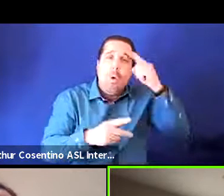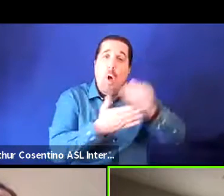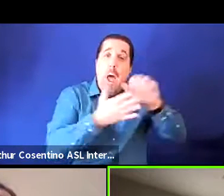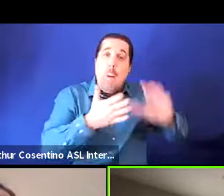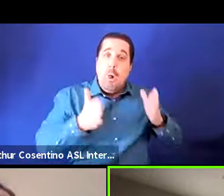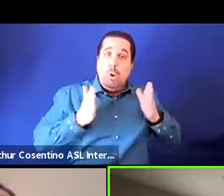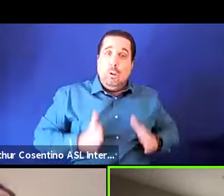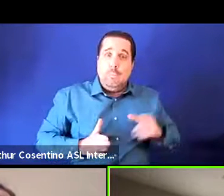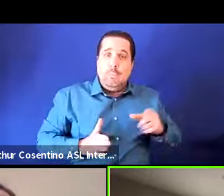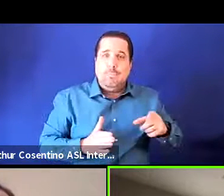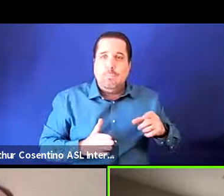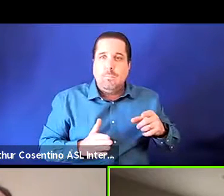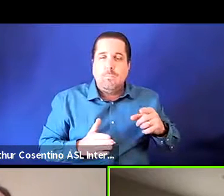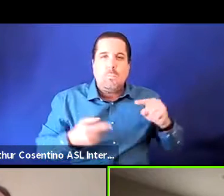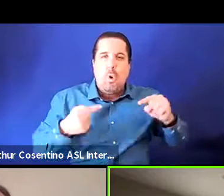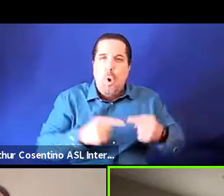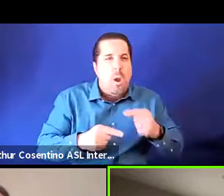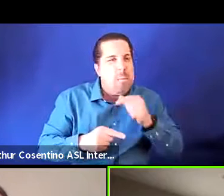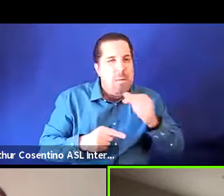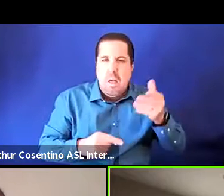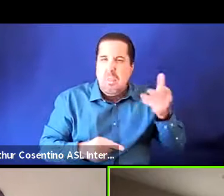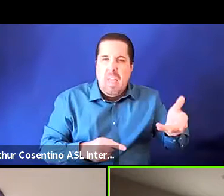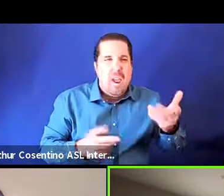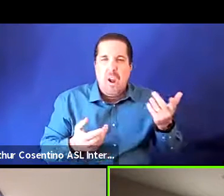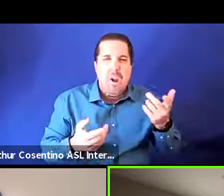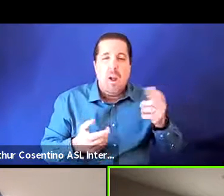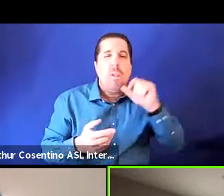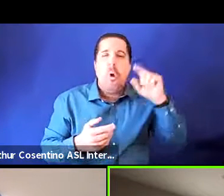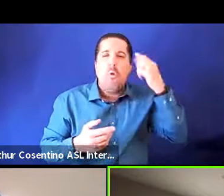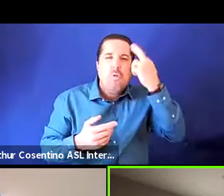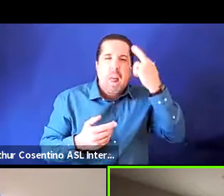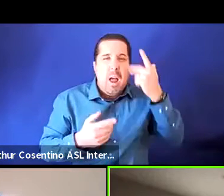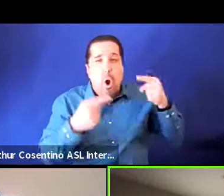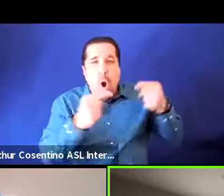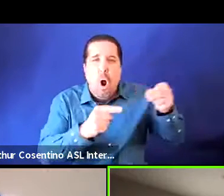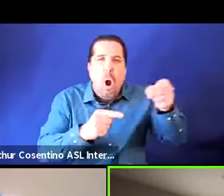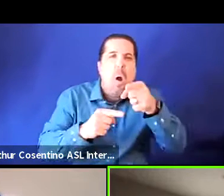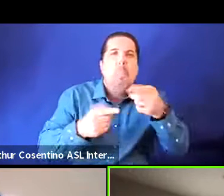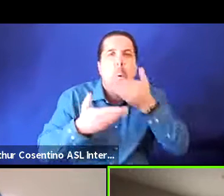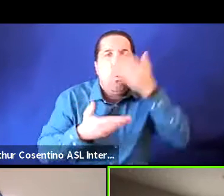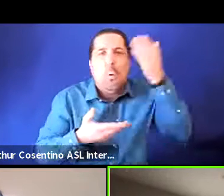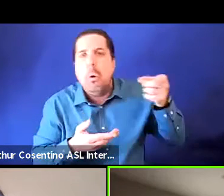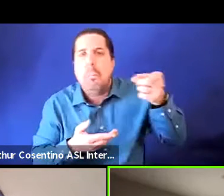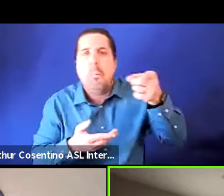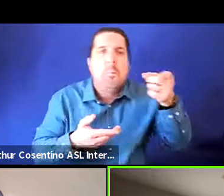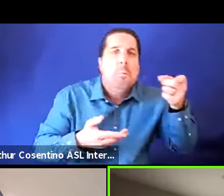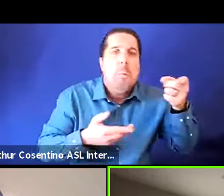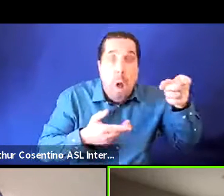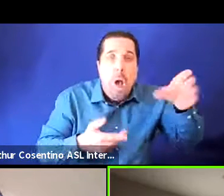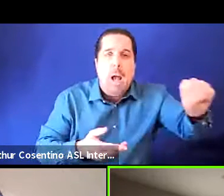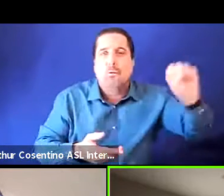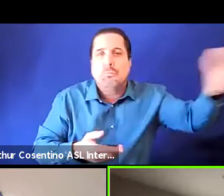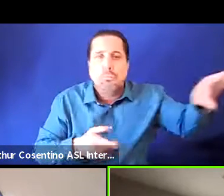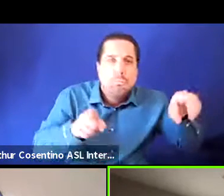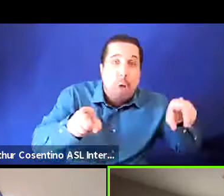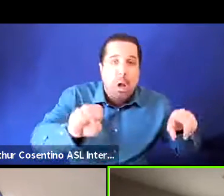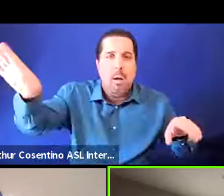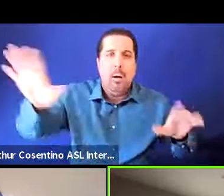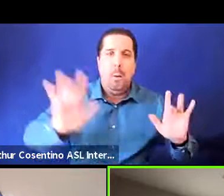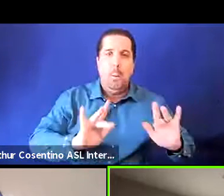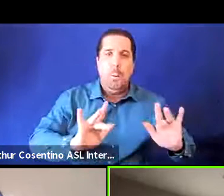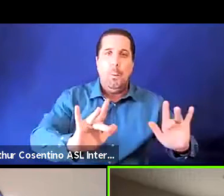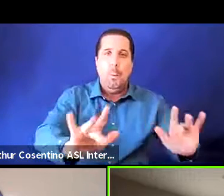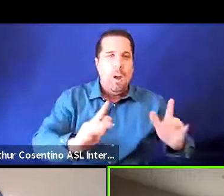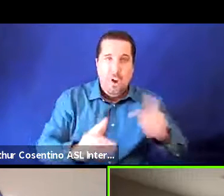harm doesn't exist, or that we don't realize there are harmers in this world. Well, as one who has been harmed and who has also harmed, I can tell